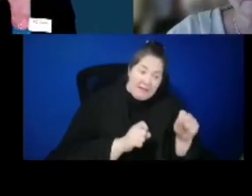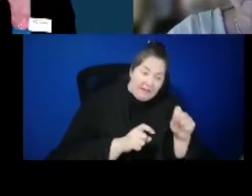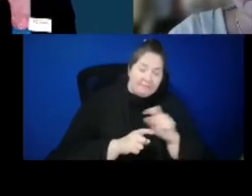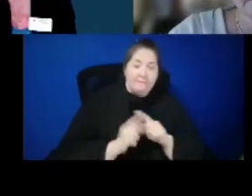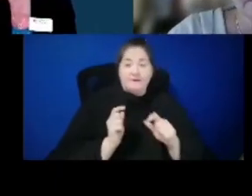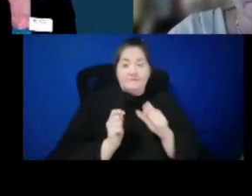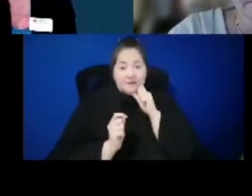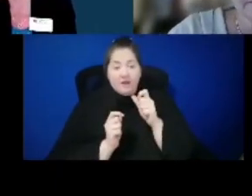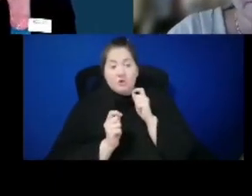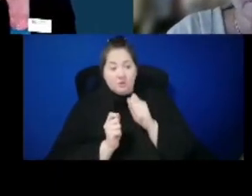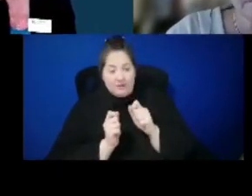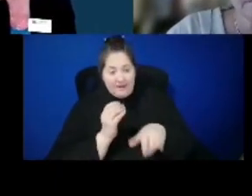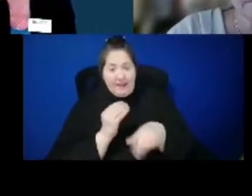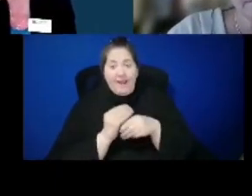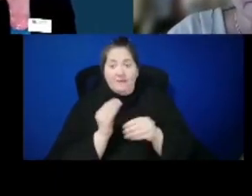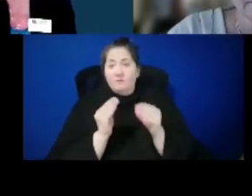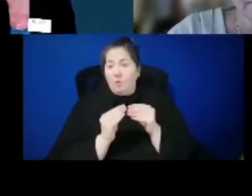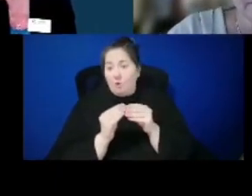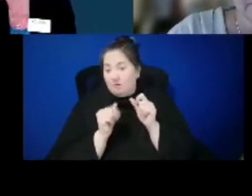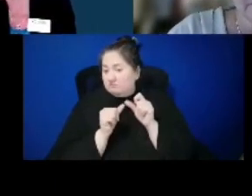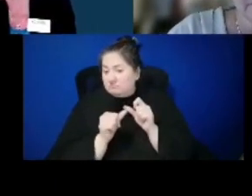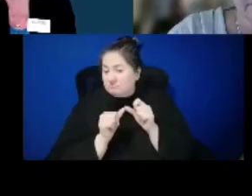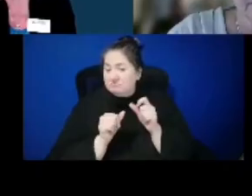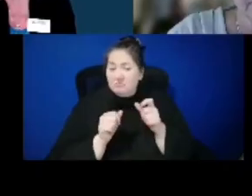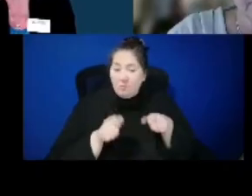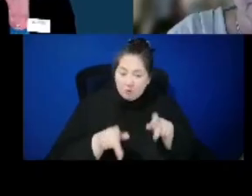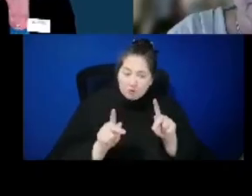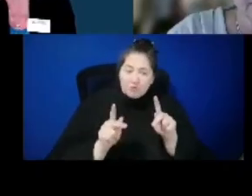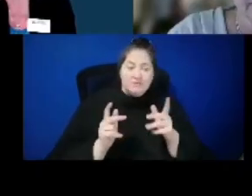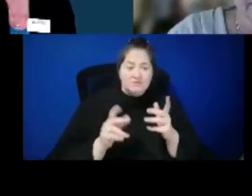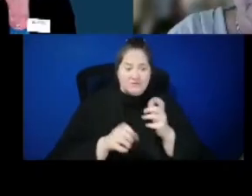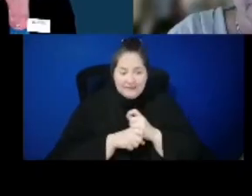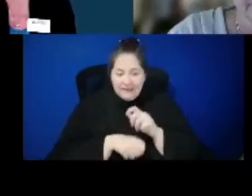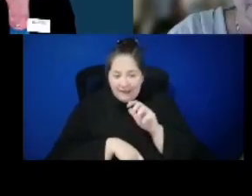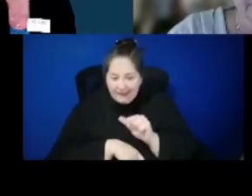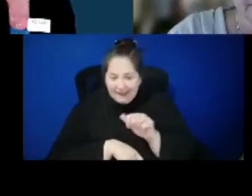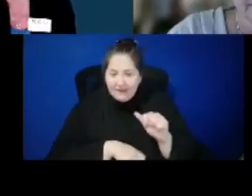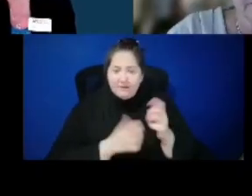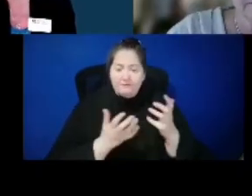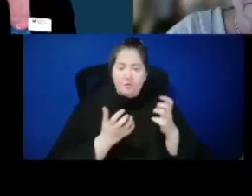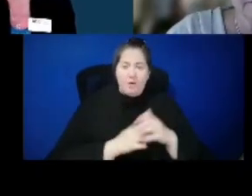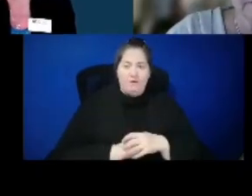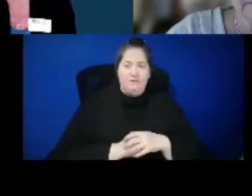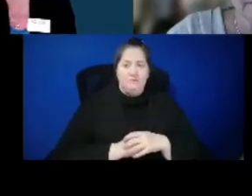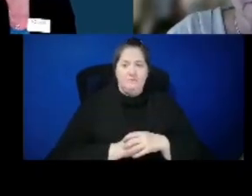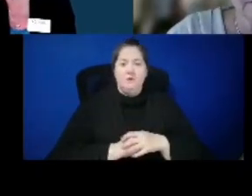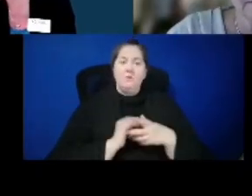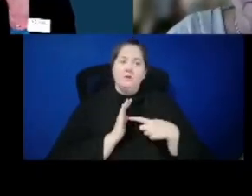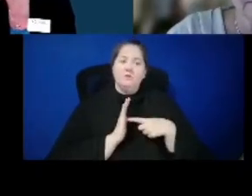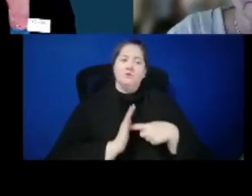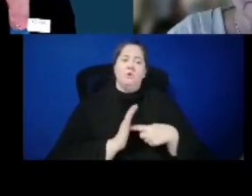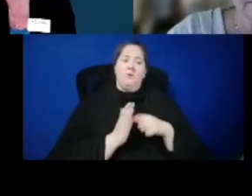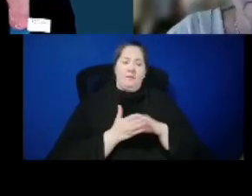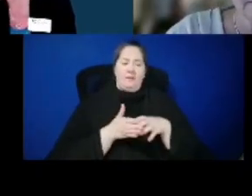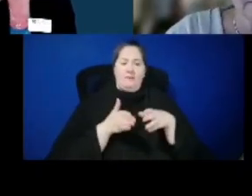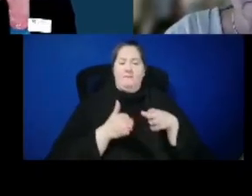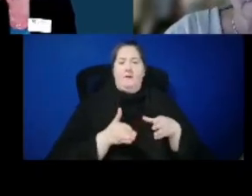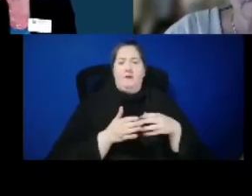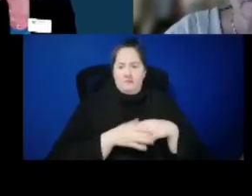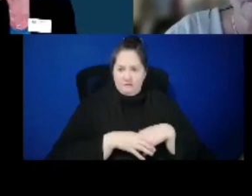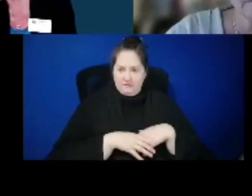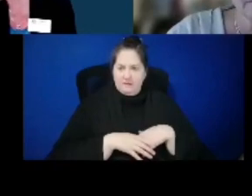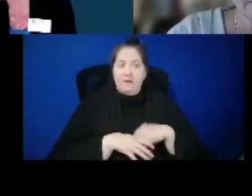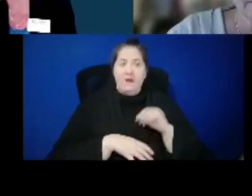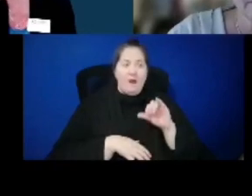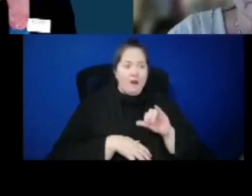well-rounded professional. But if you want to keep going, there's those opportunities. And I think once we kind of showed that pathway, it was